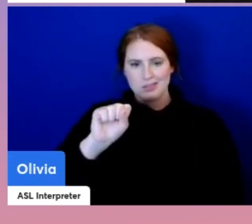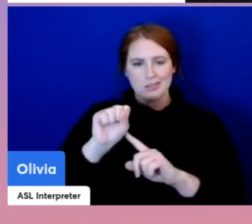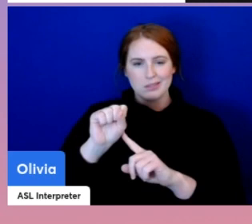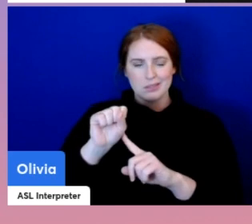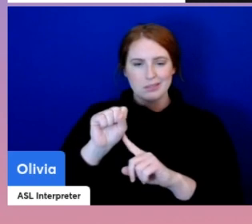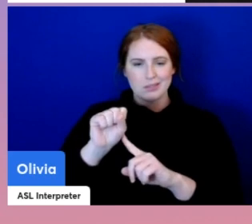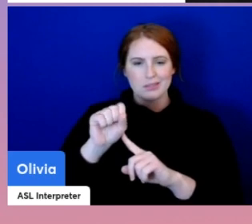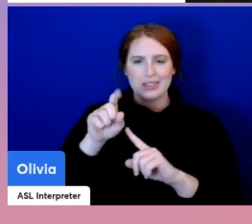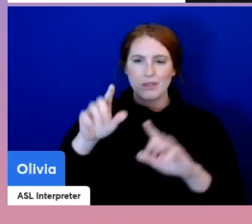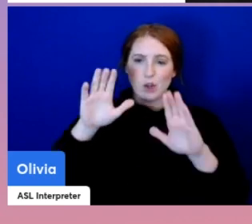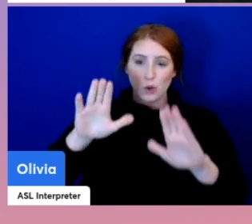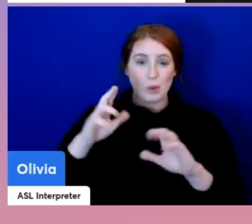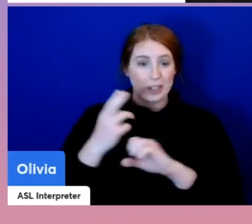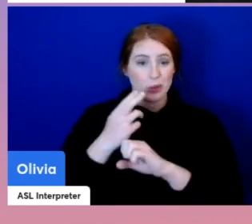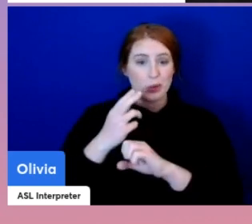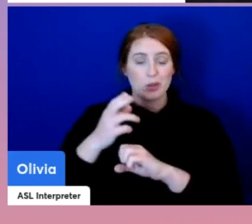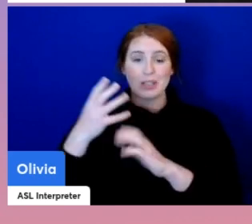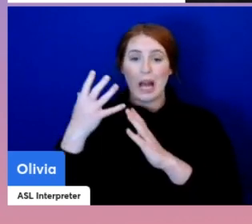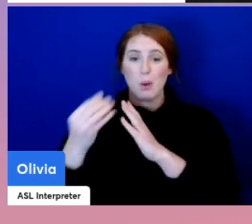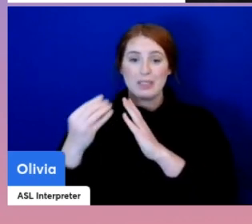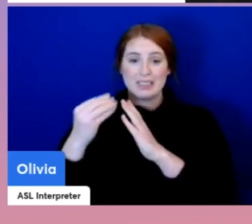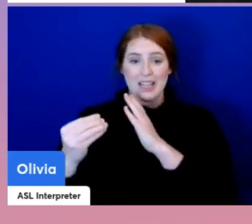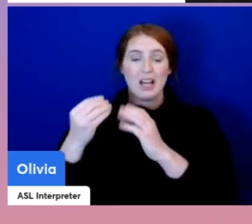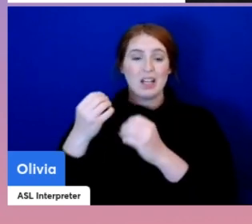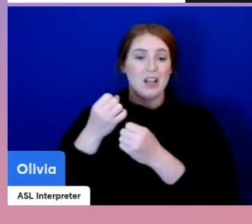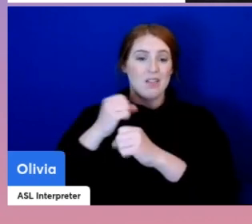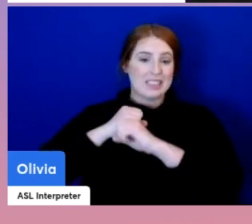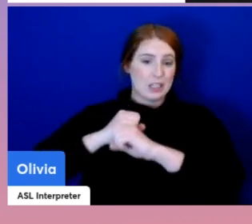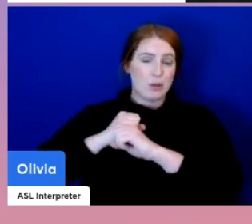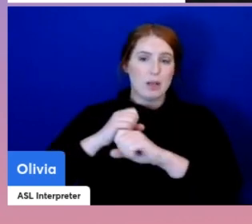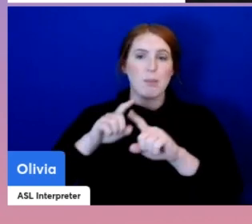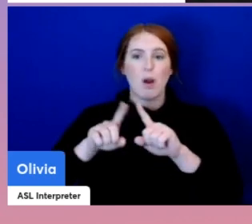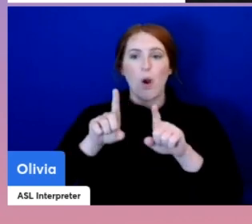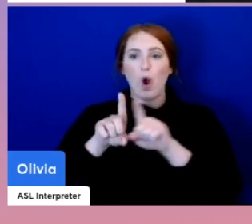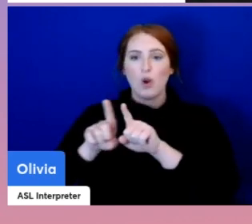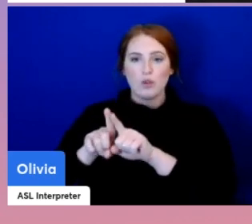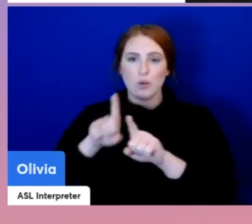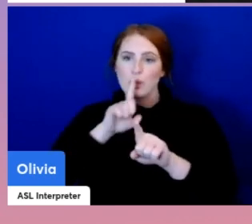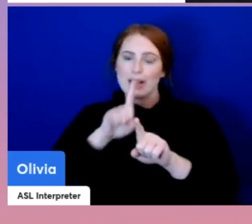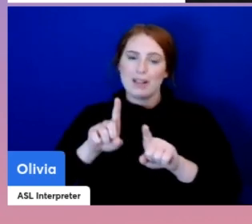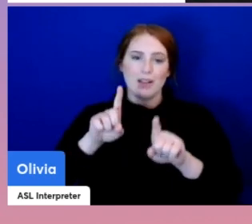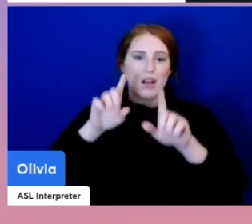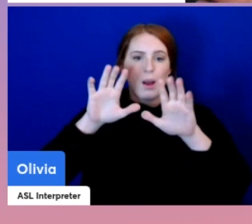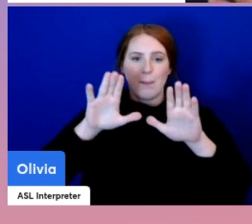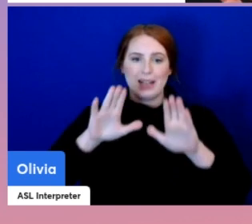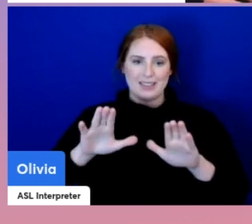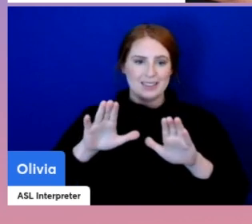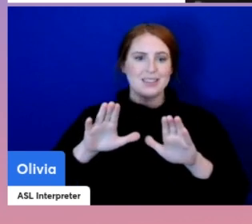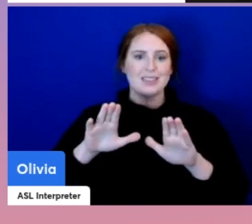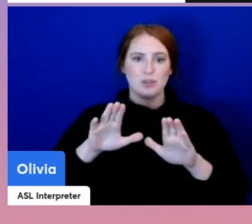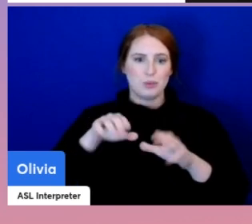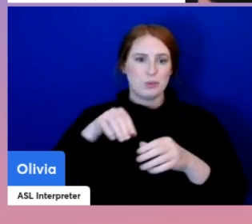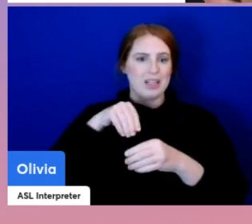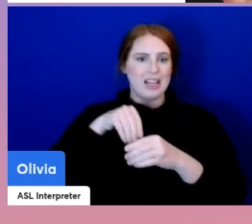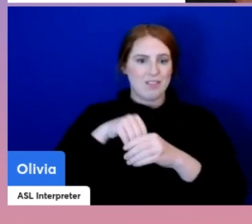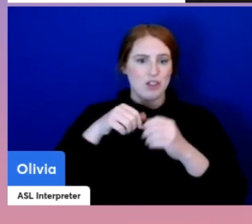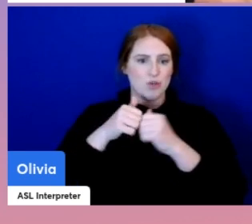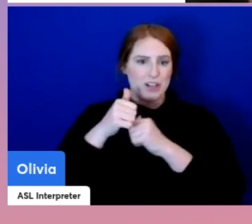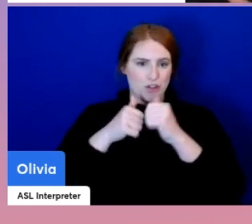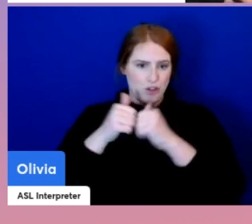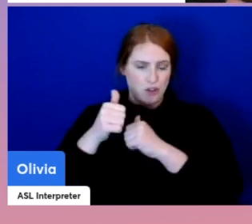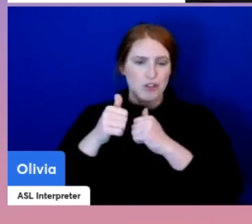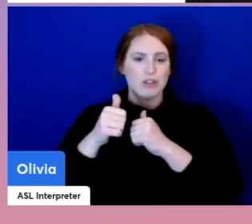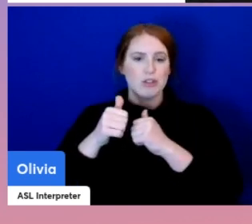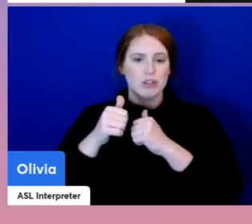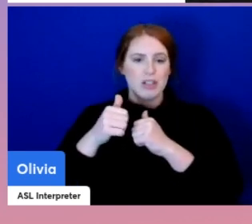they enable us to provide some pretty powerful code-first utilities to our infrastructure deployment process. And hence, I like to think of aspects